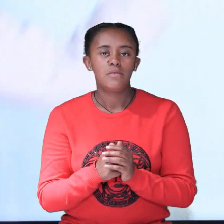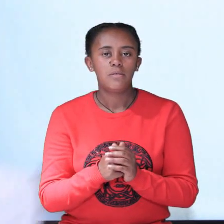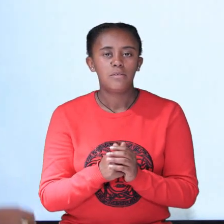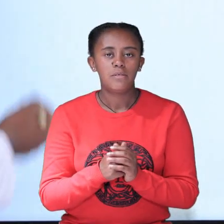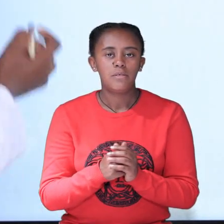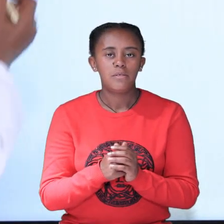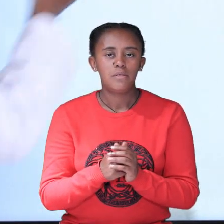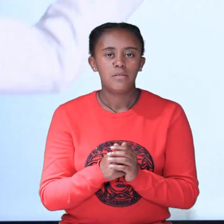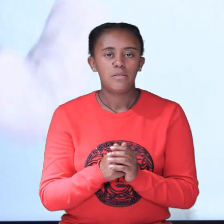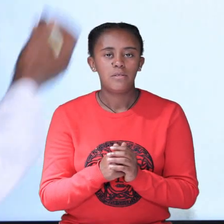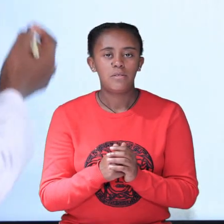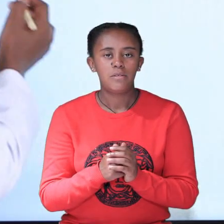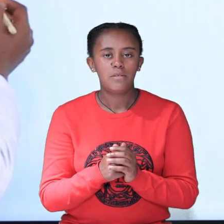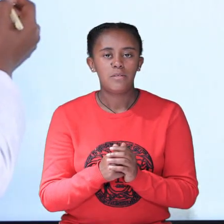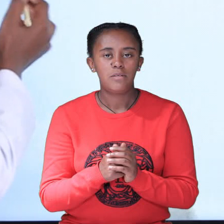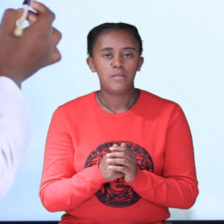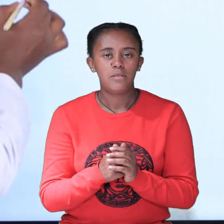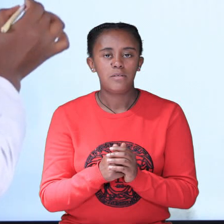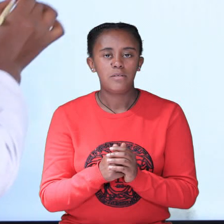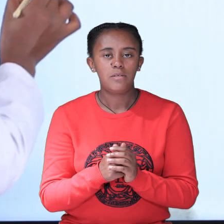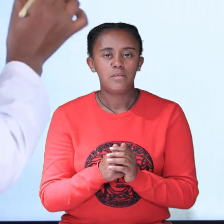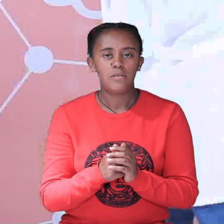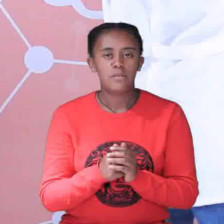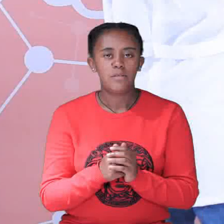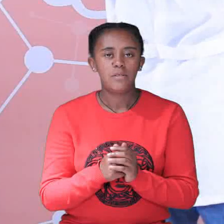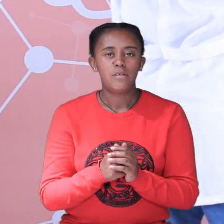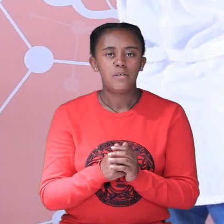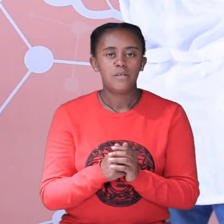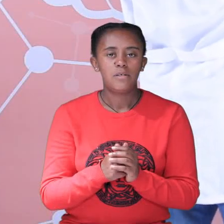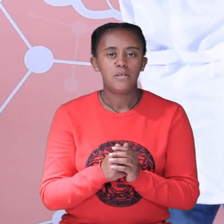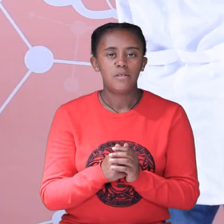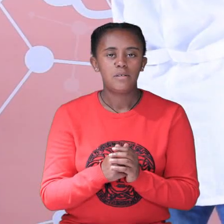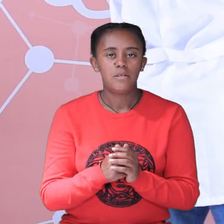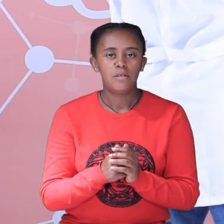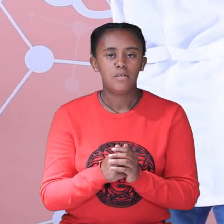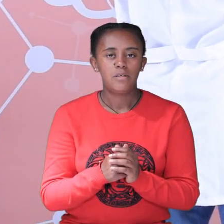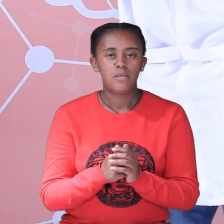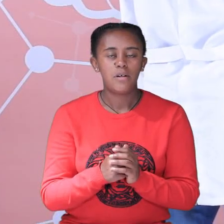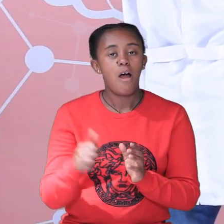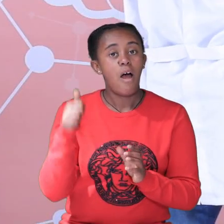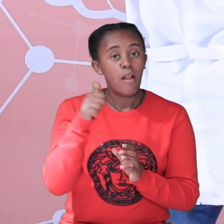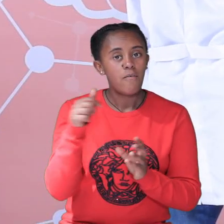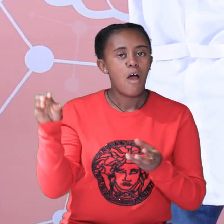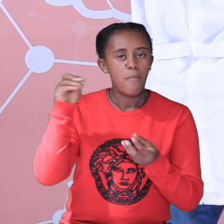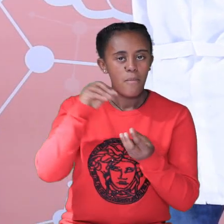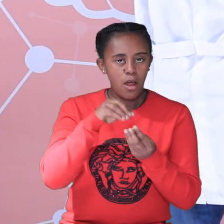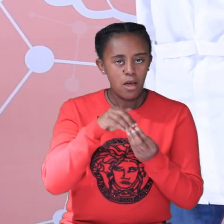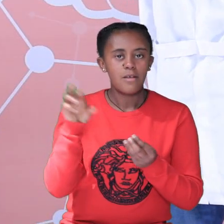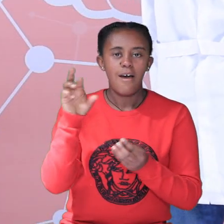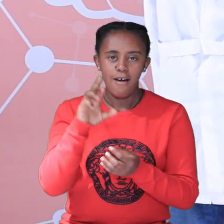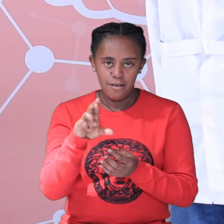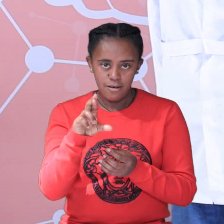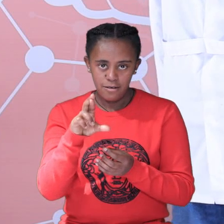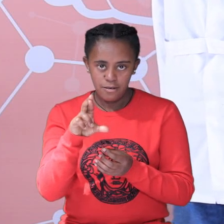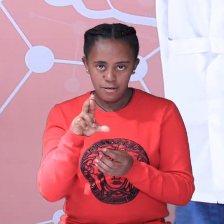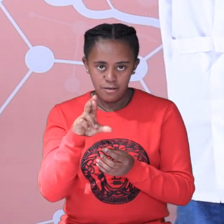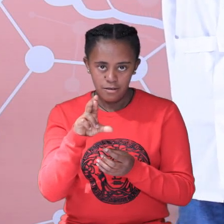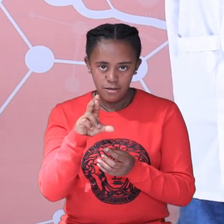angle between the reflected ray and the mirror. This we can take